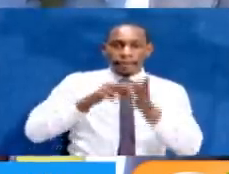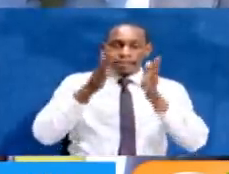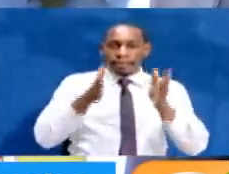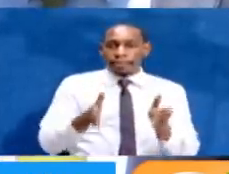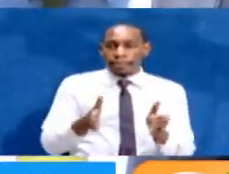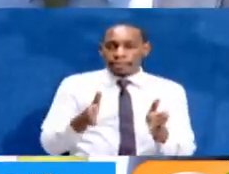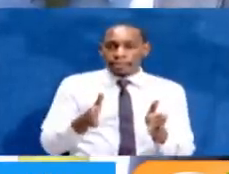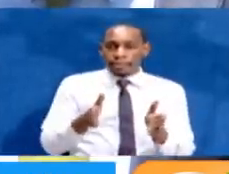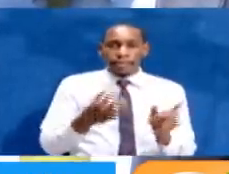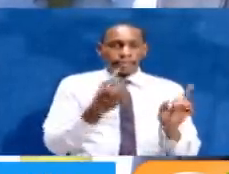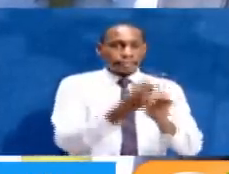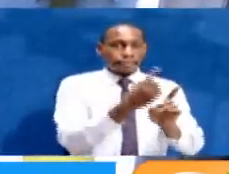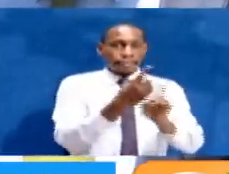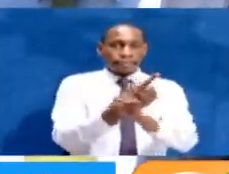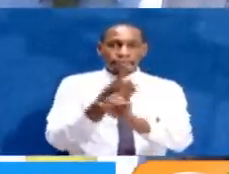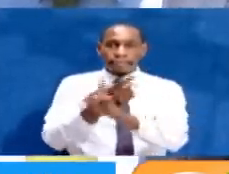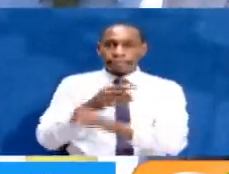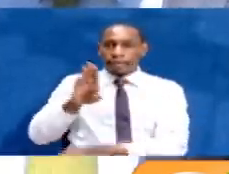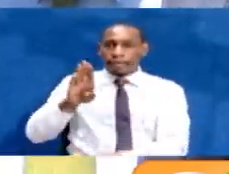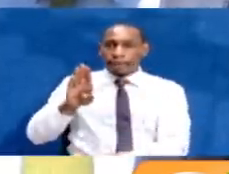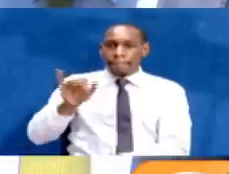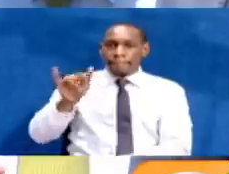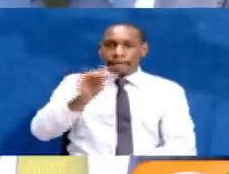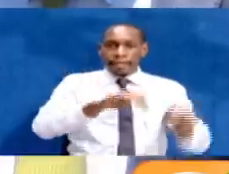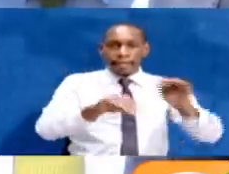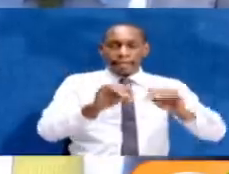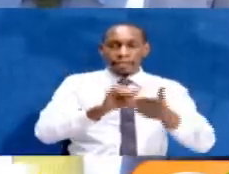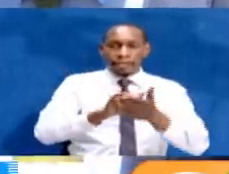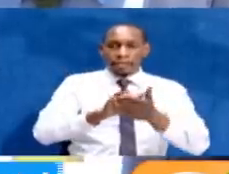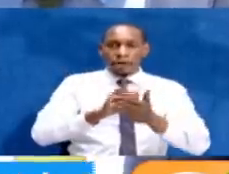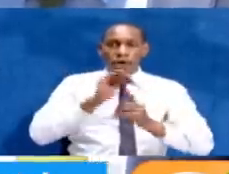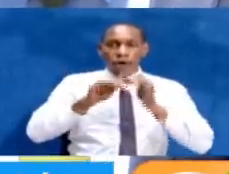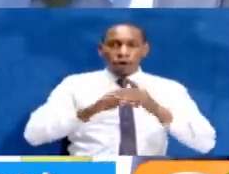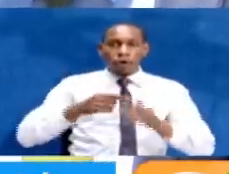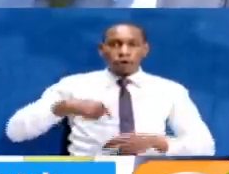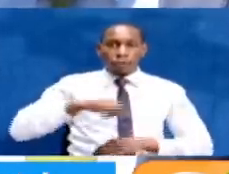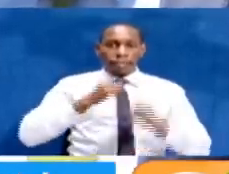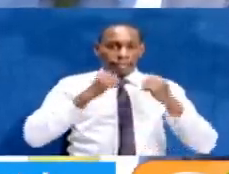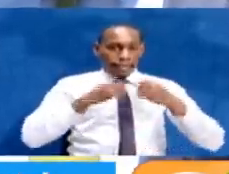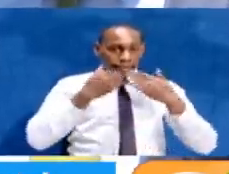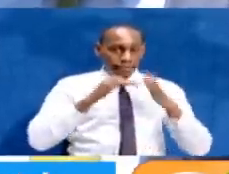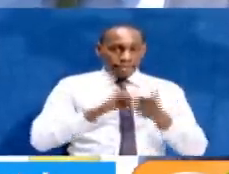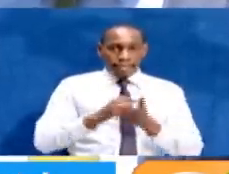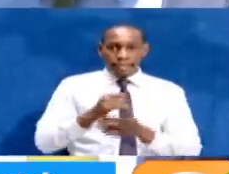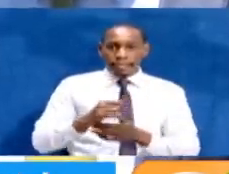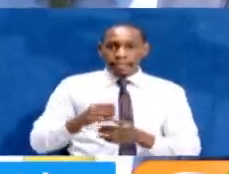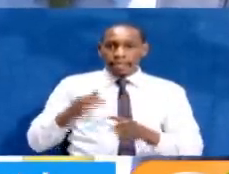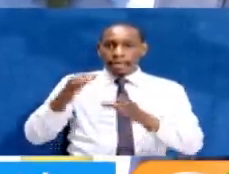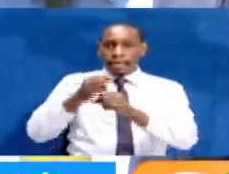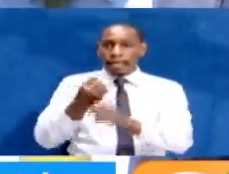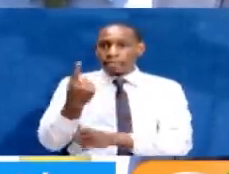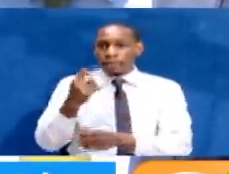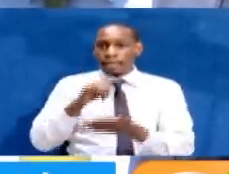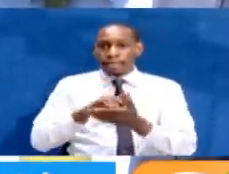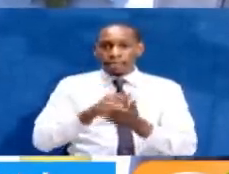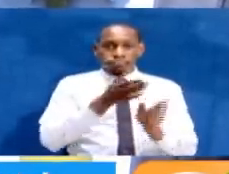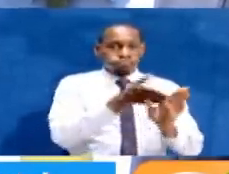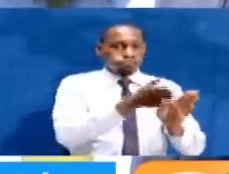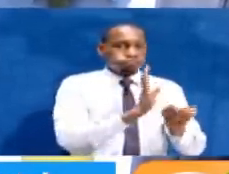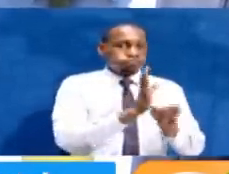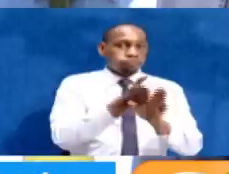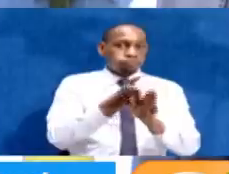in different by-elections, which we've all agreed that as one alliance, we are going to